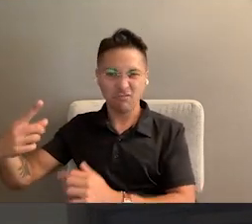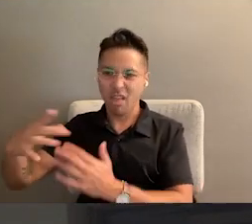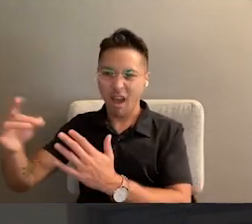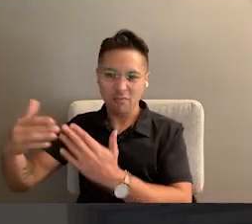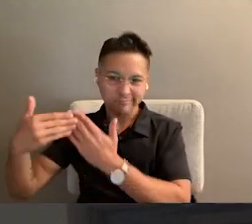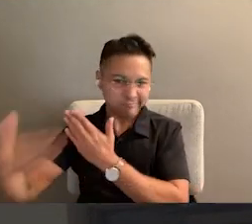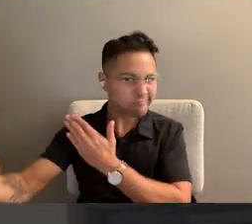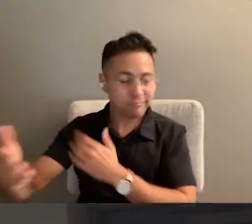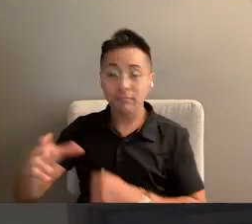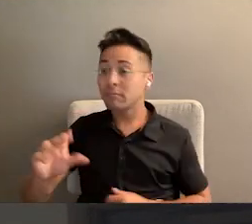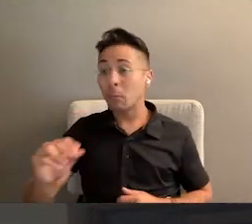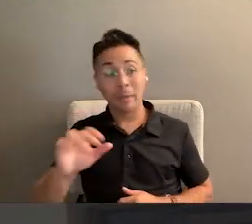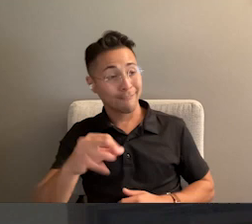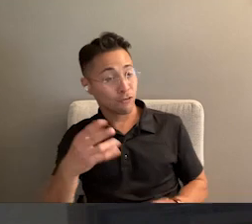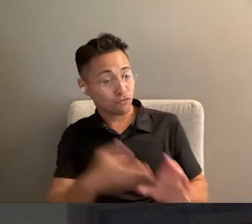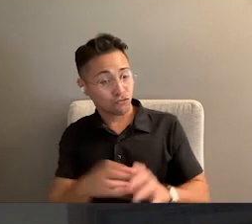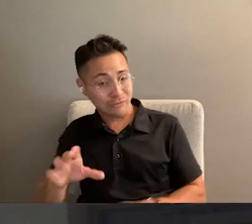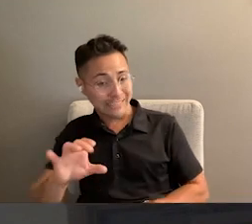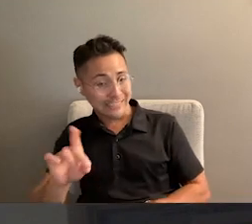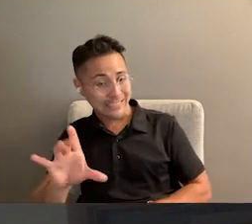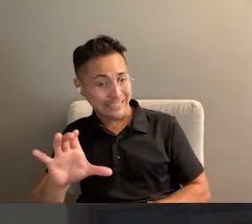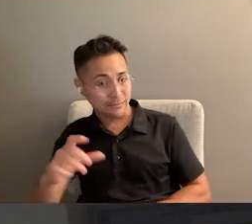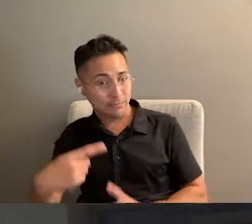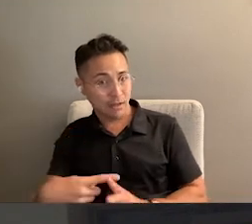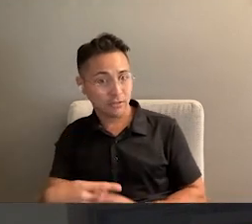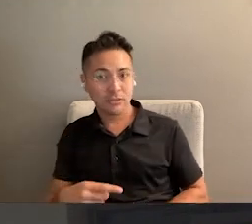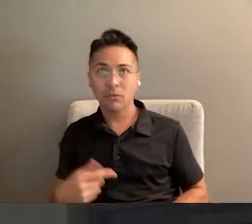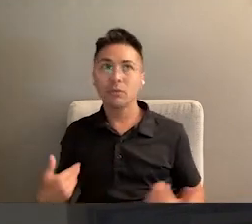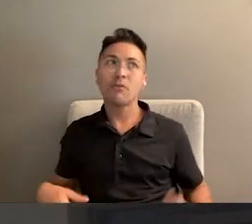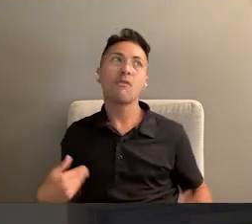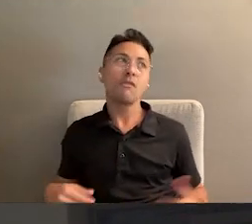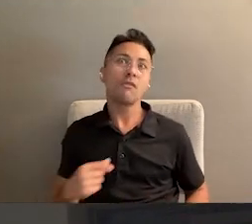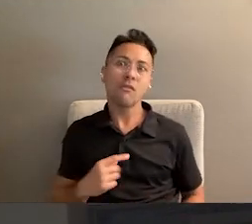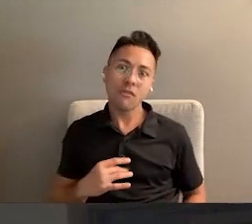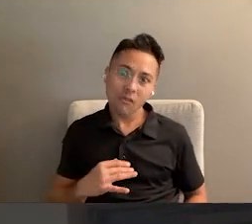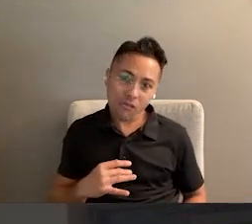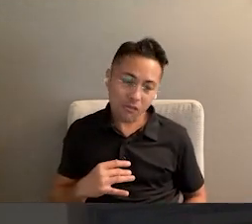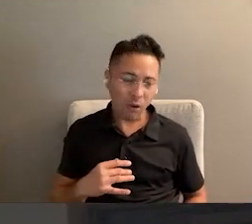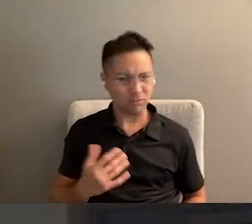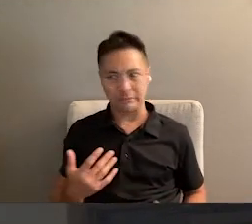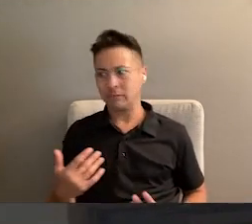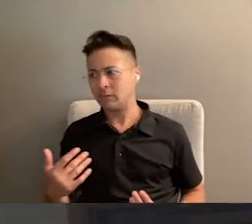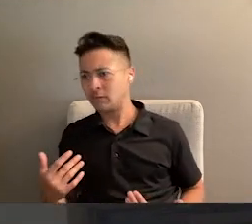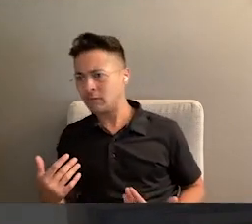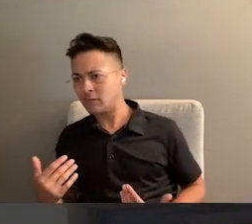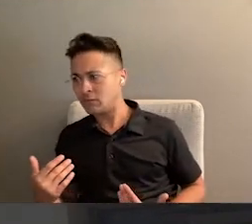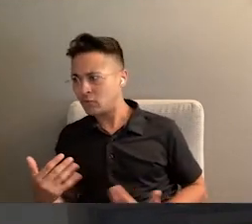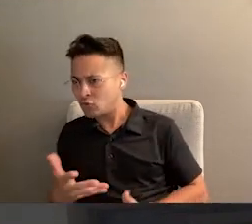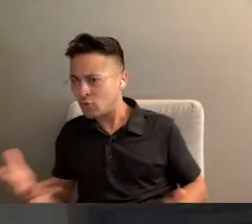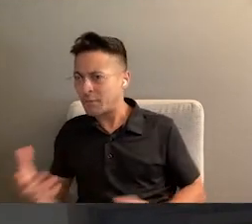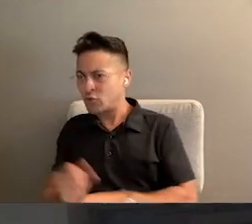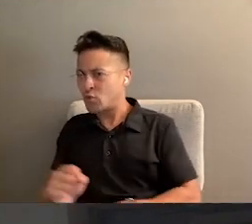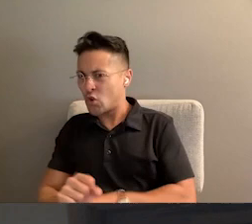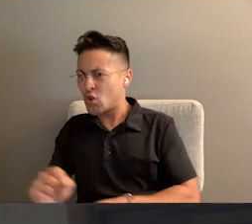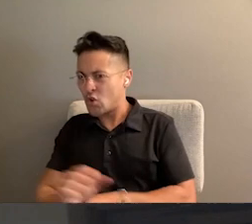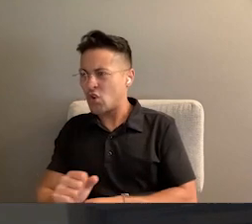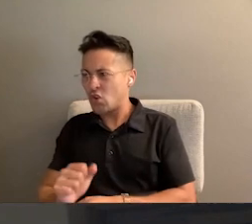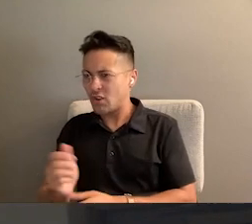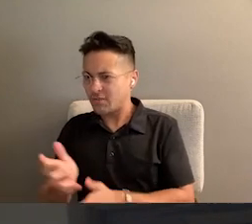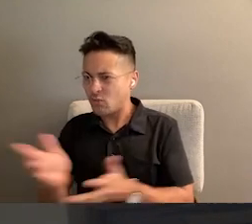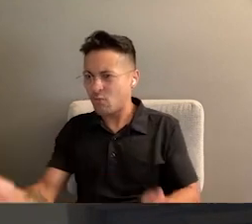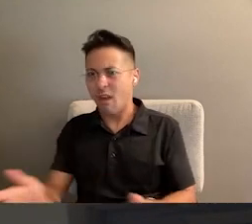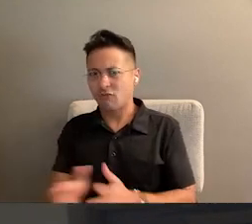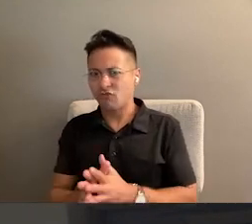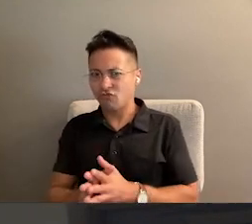once you're on CDC Plus, it's your only option forever, okay? If you come to CDC Plus and you're like, man, this is more work than